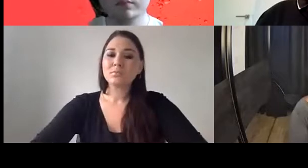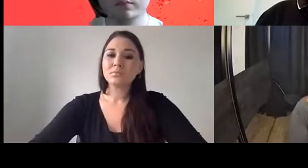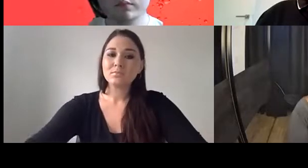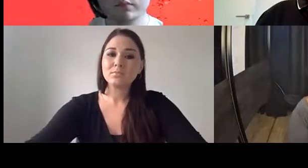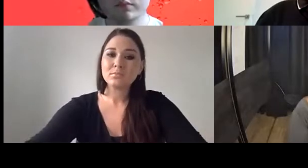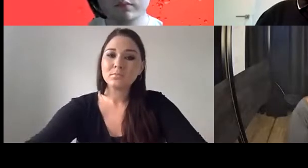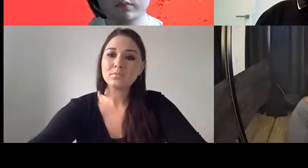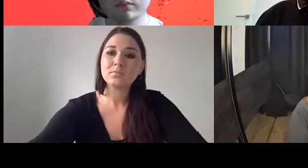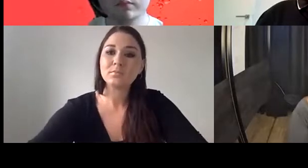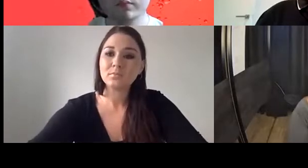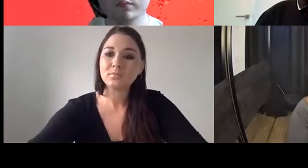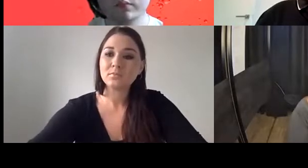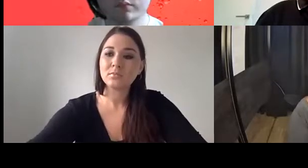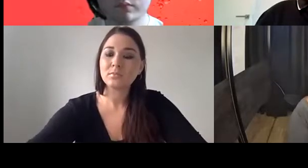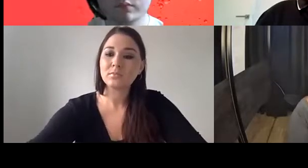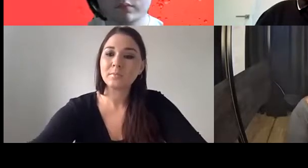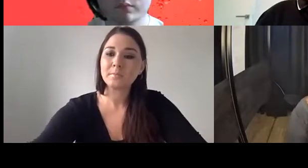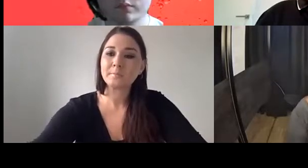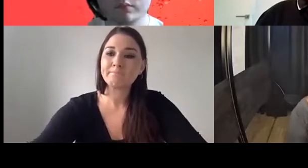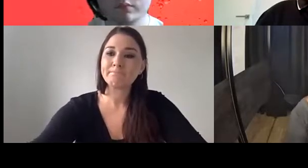Well, I think